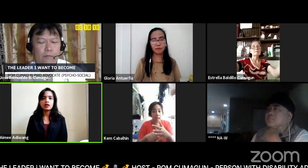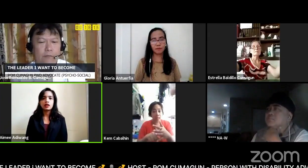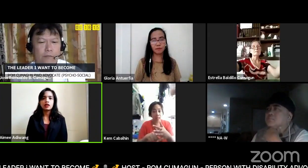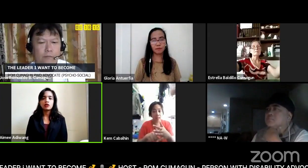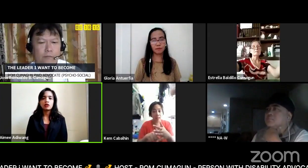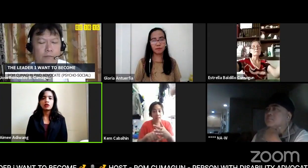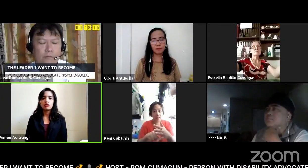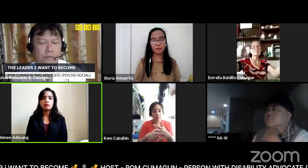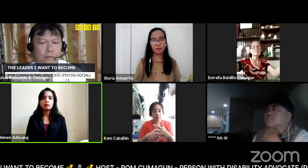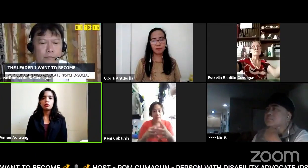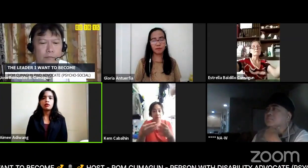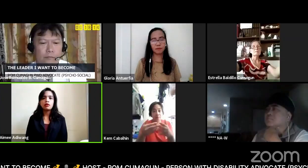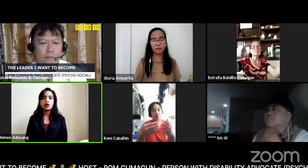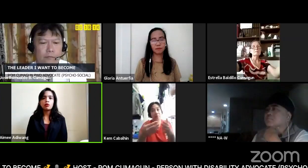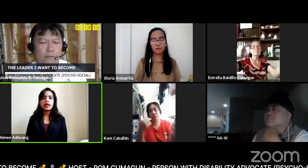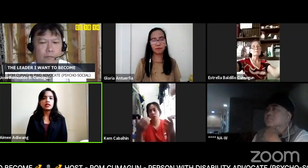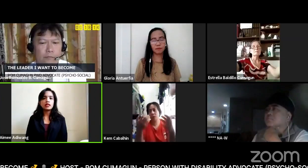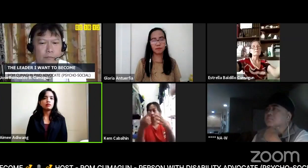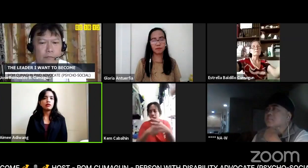Um,